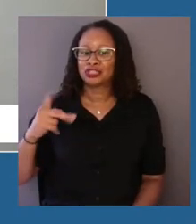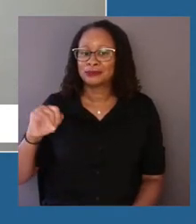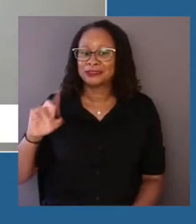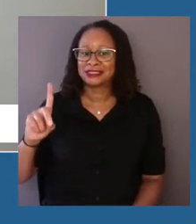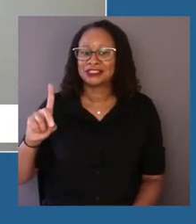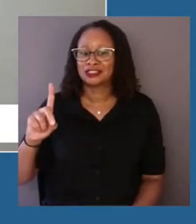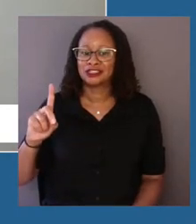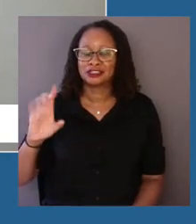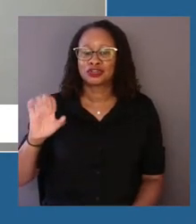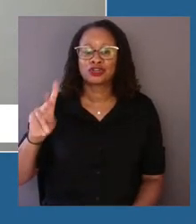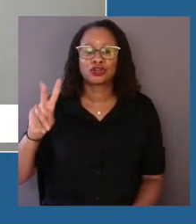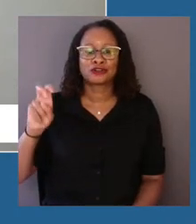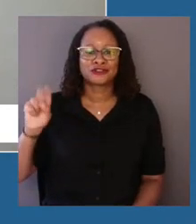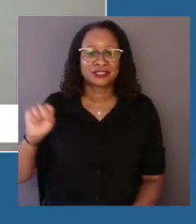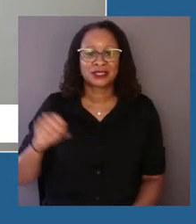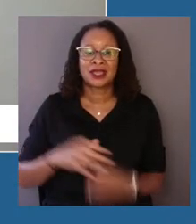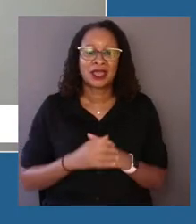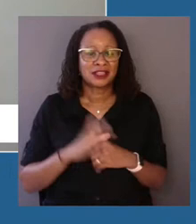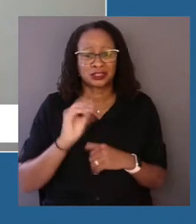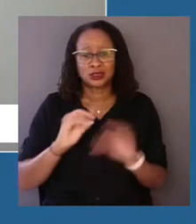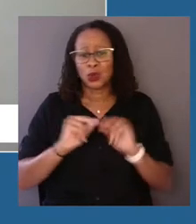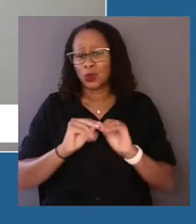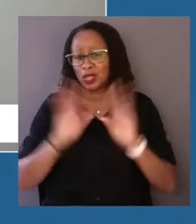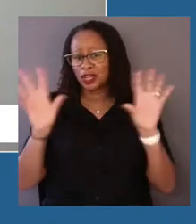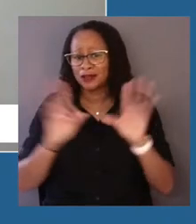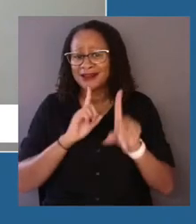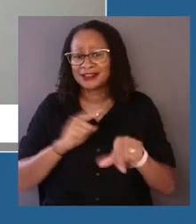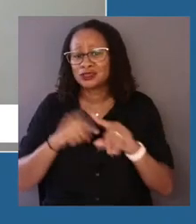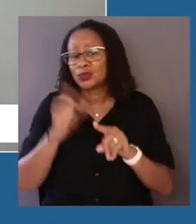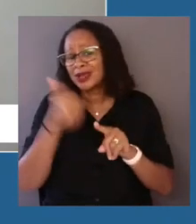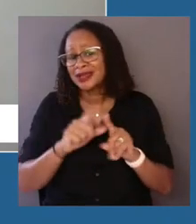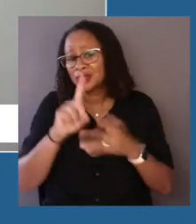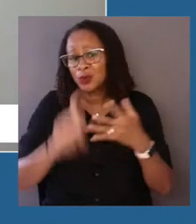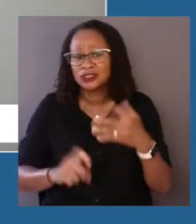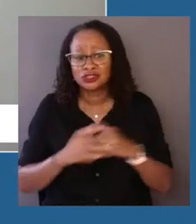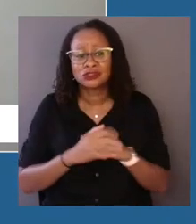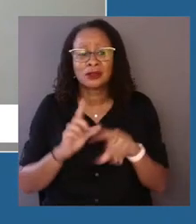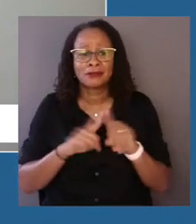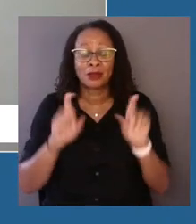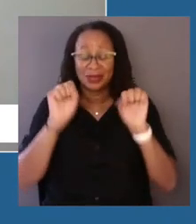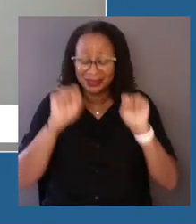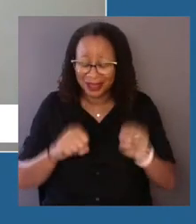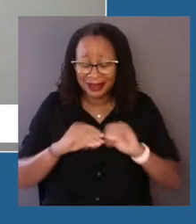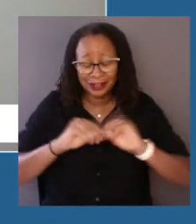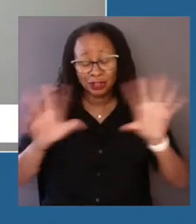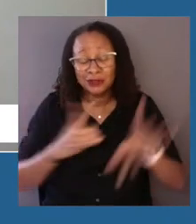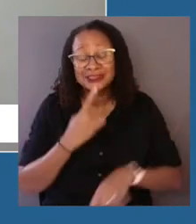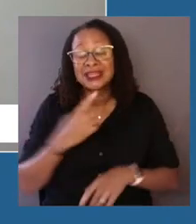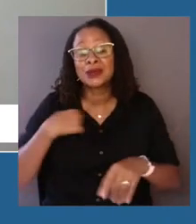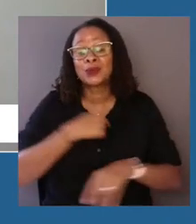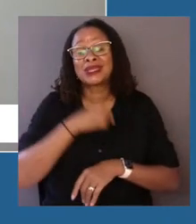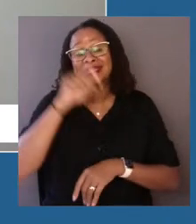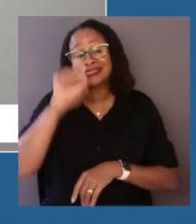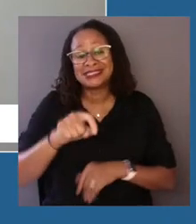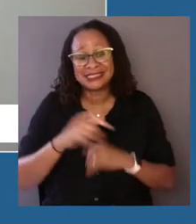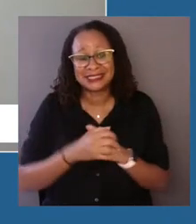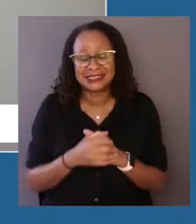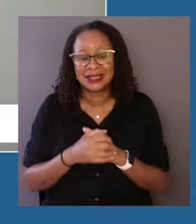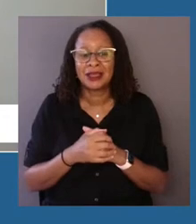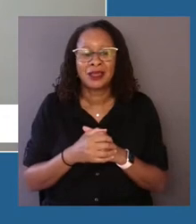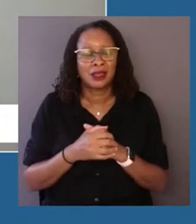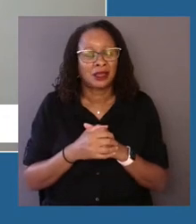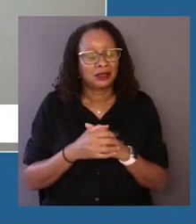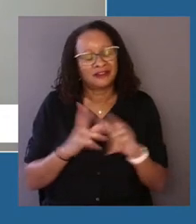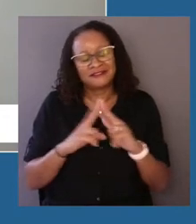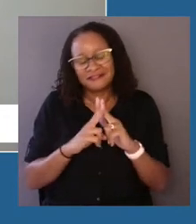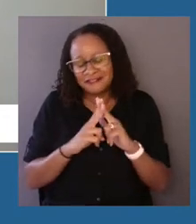clear answer to virtually any question, but we can very, very clearly say we need wildly ambitious